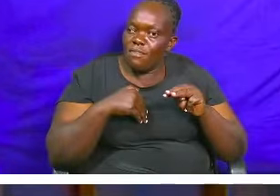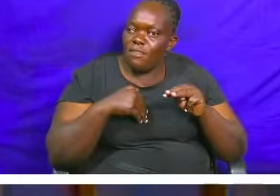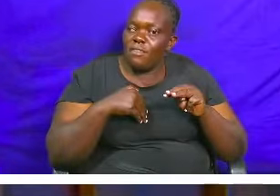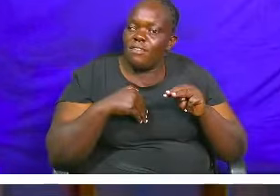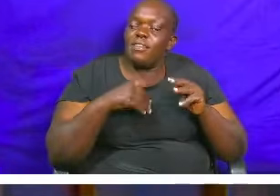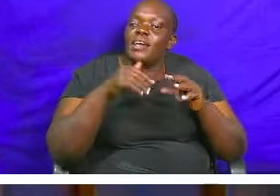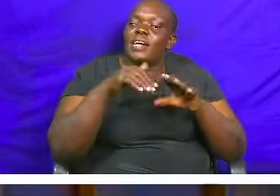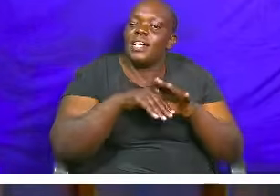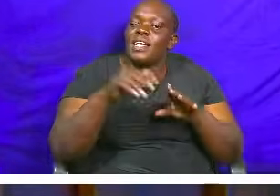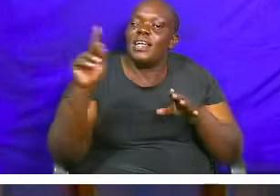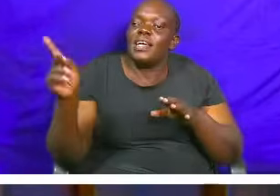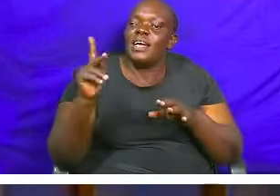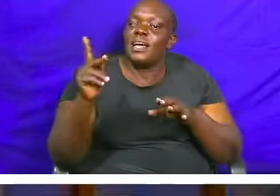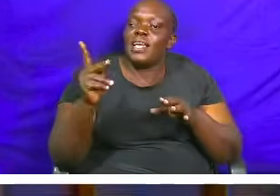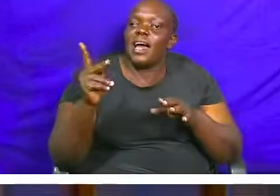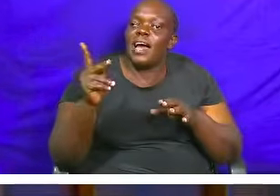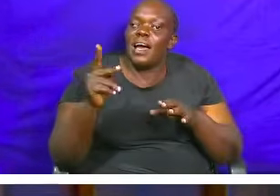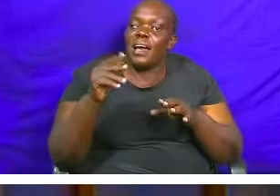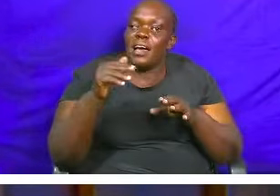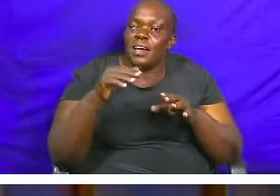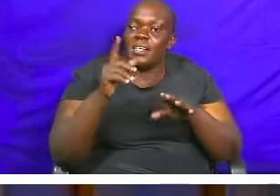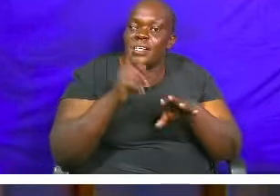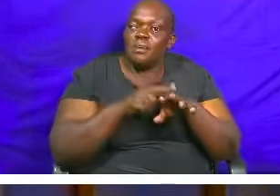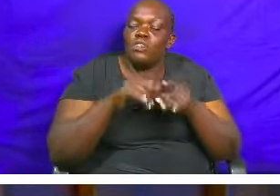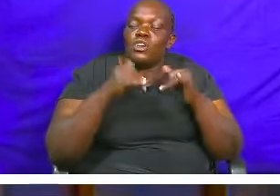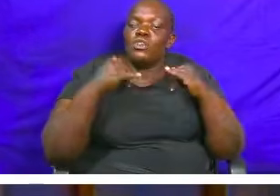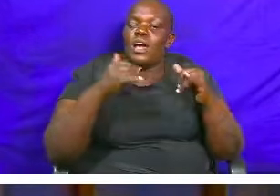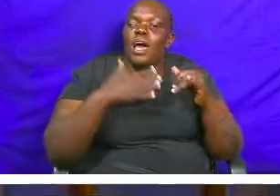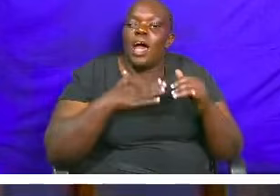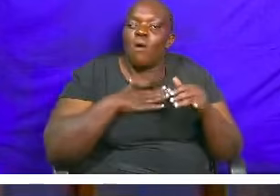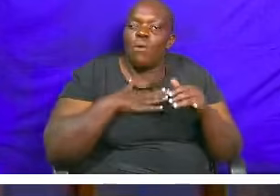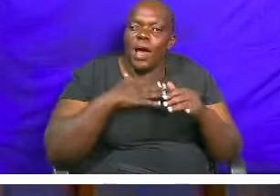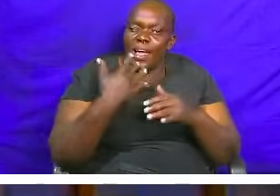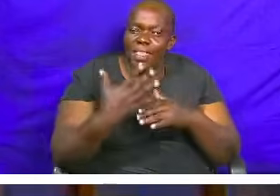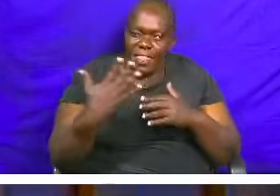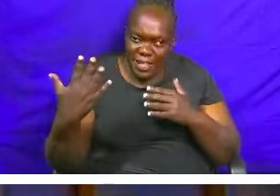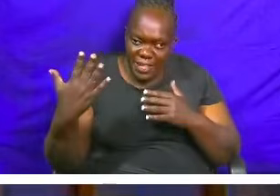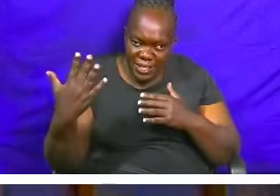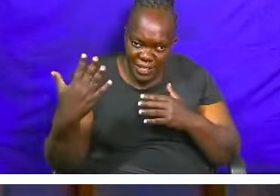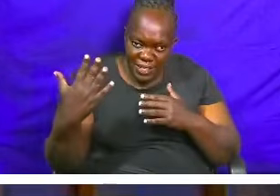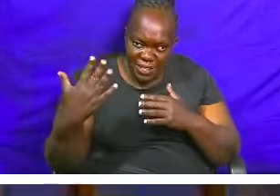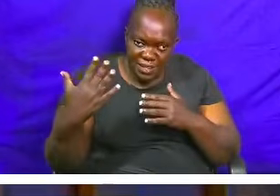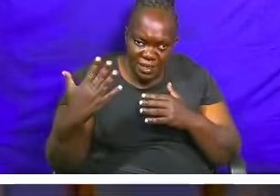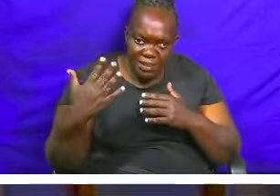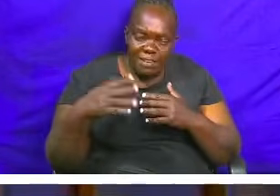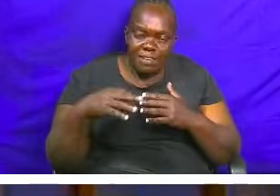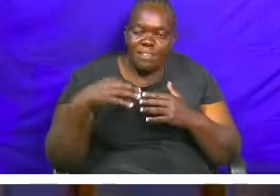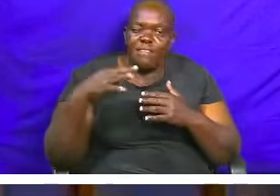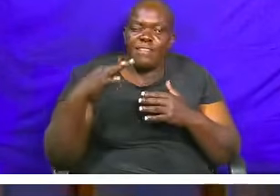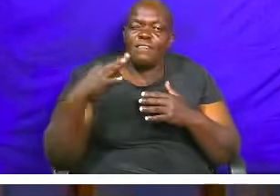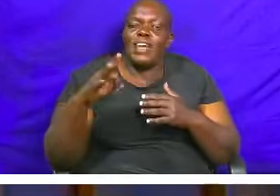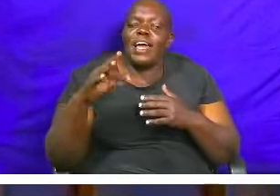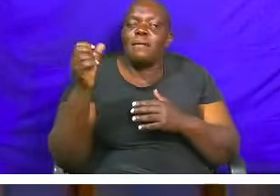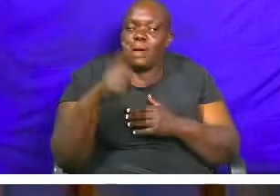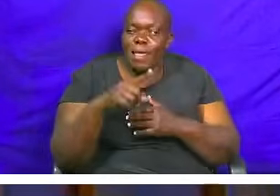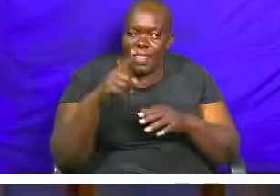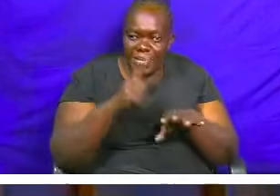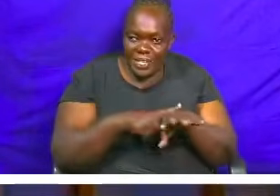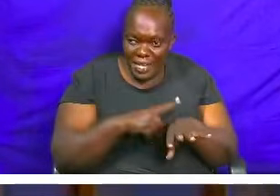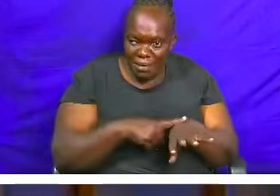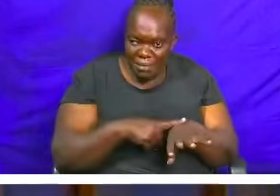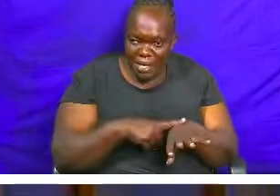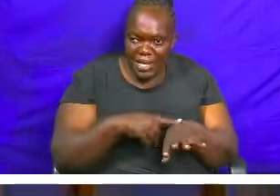In Kenya, where we'll price our products using the immediate previous month's pricing,